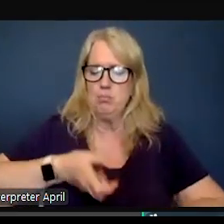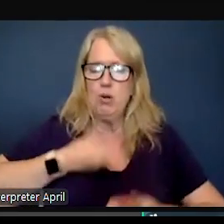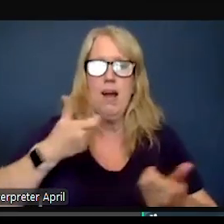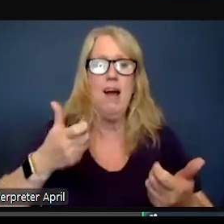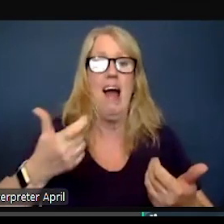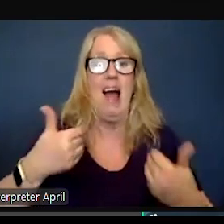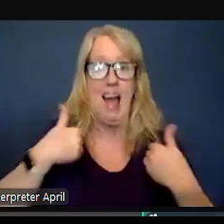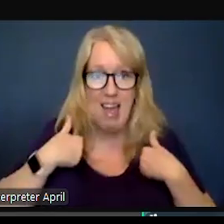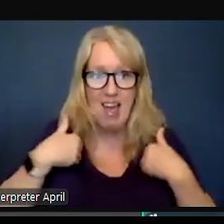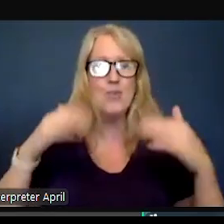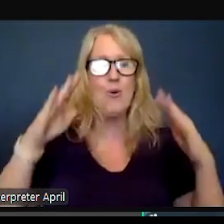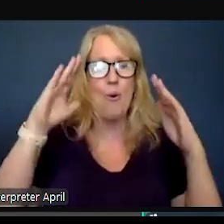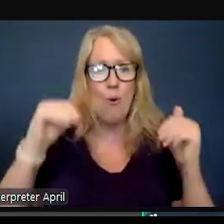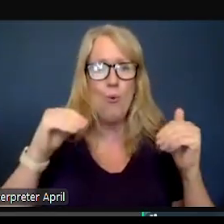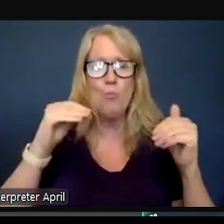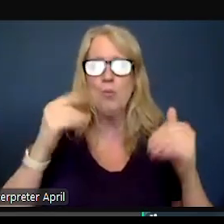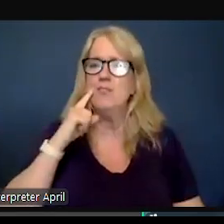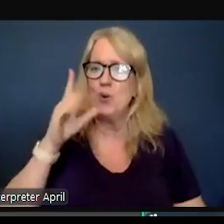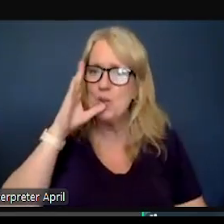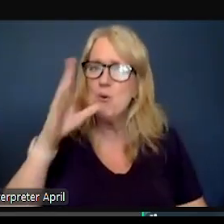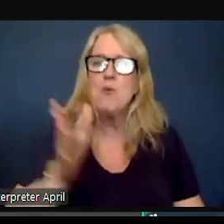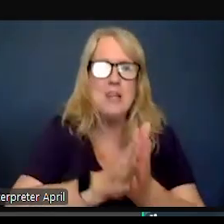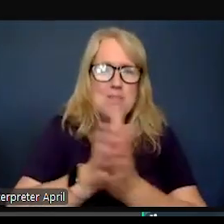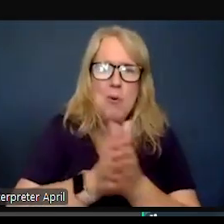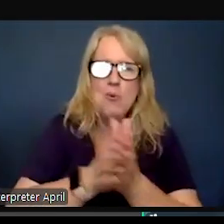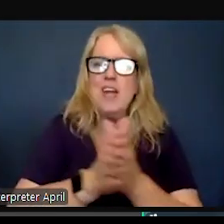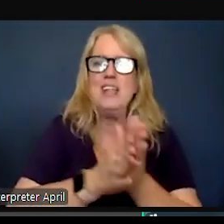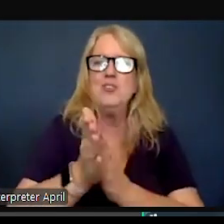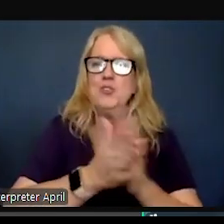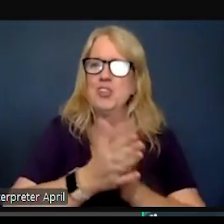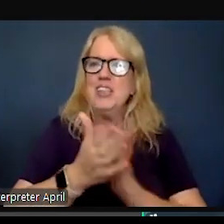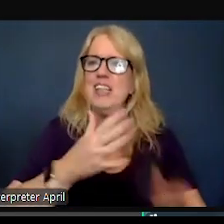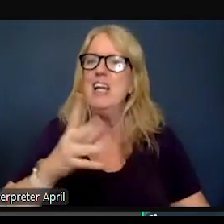hope for the future and motivation, and how much he really